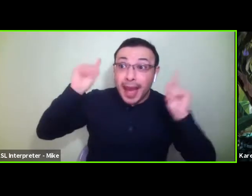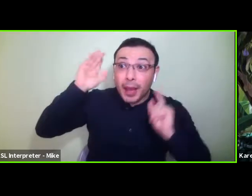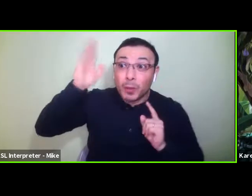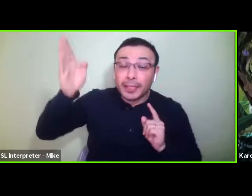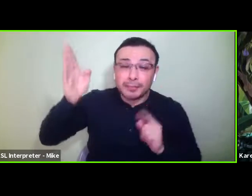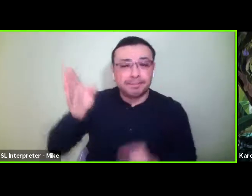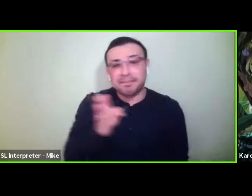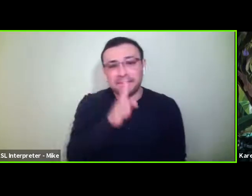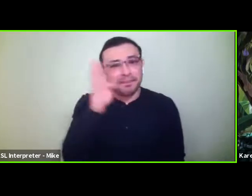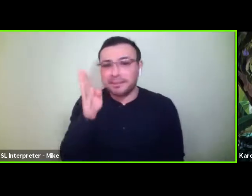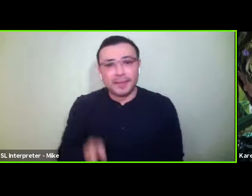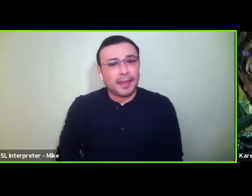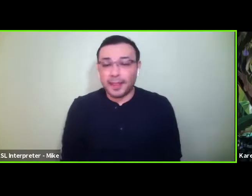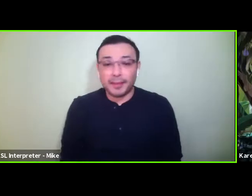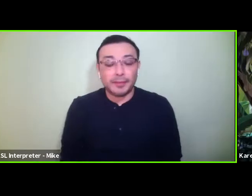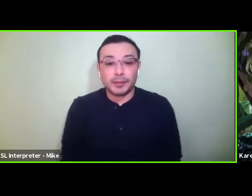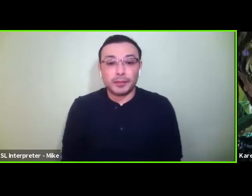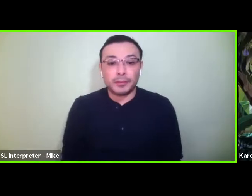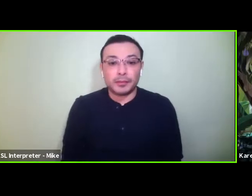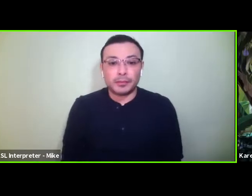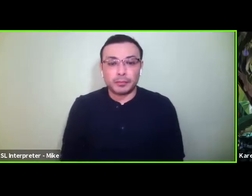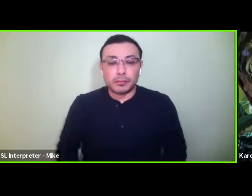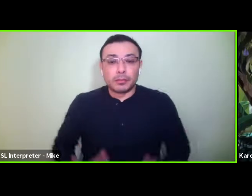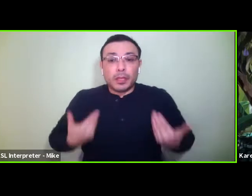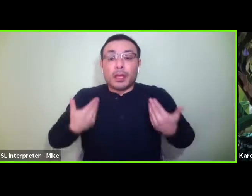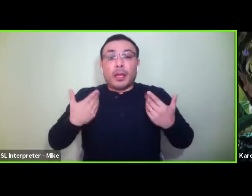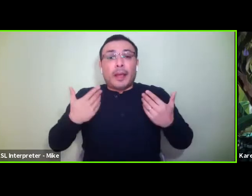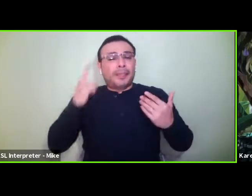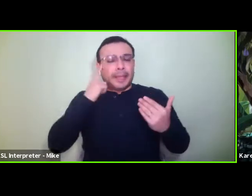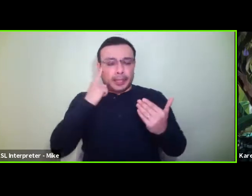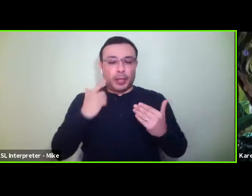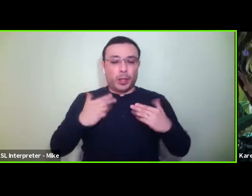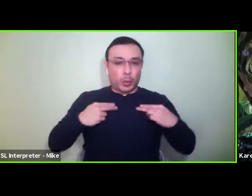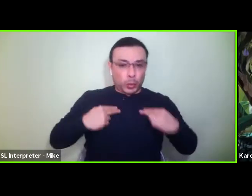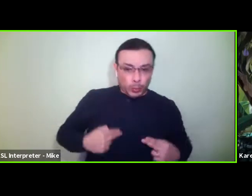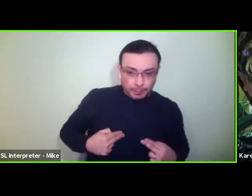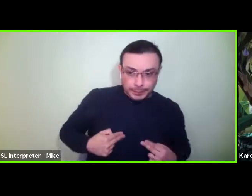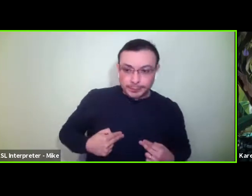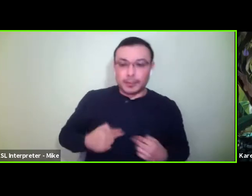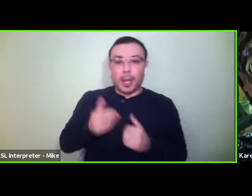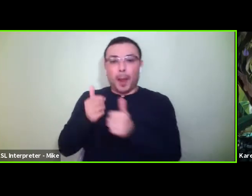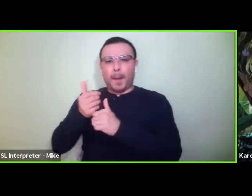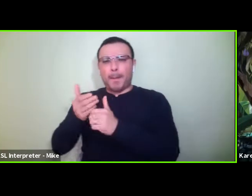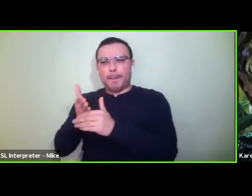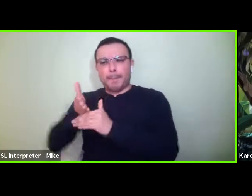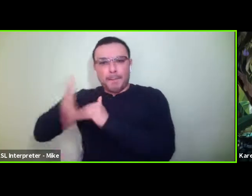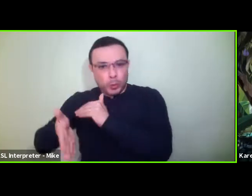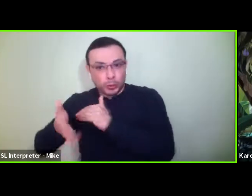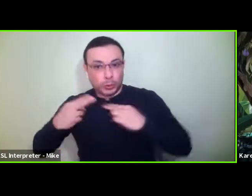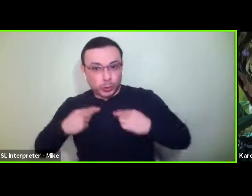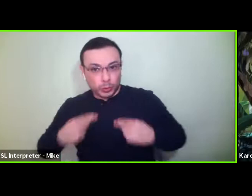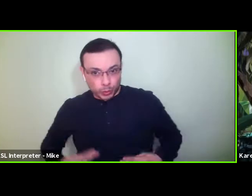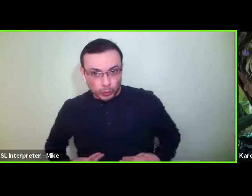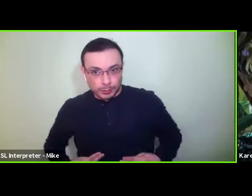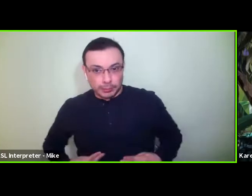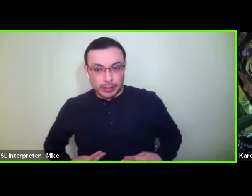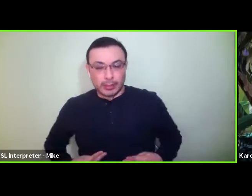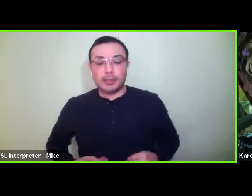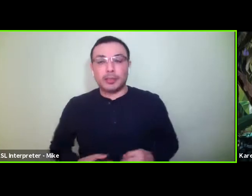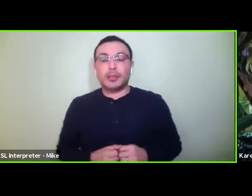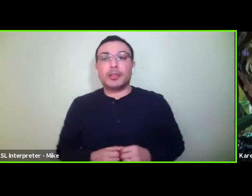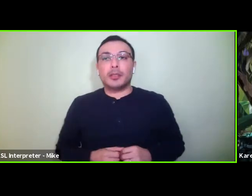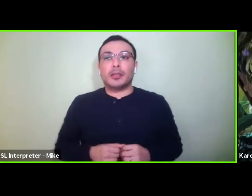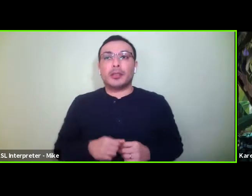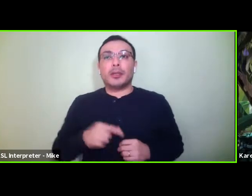We were always already human and post-human. Ed Roberts Chair. In the social sciences and humanities